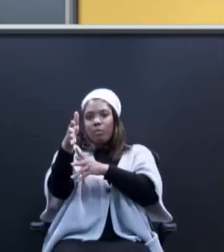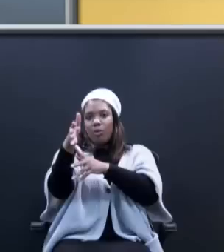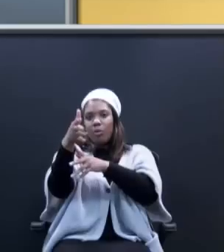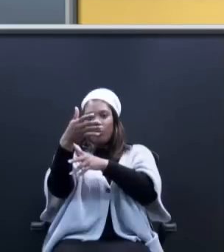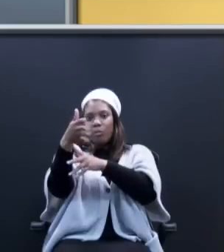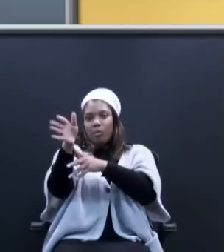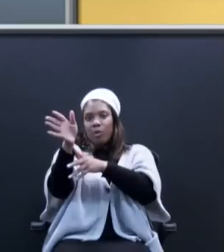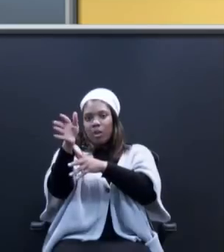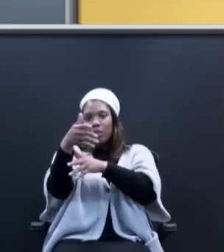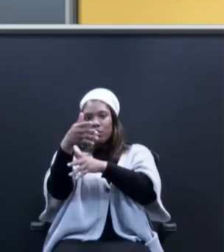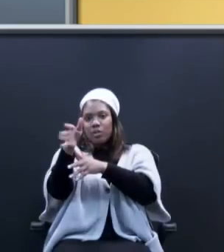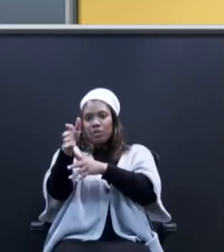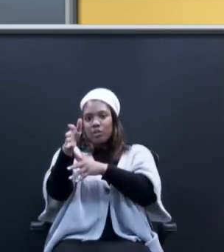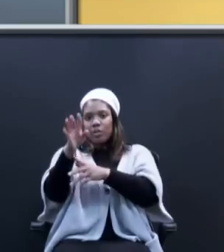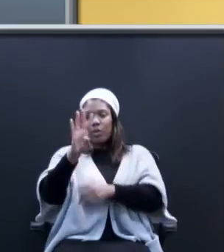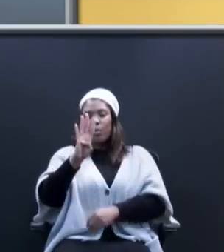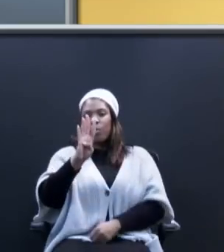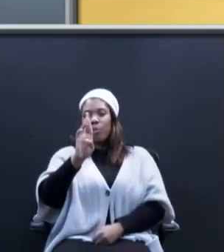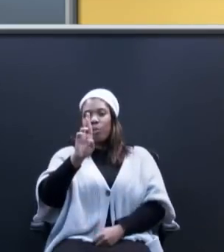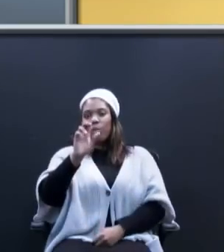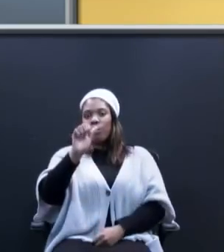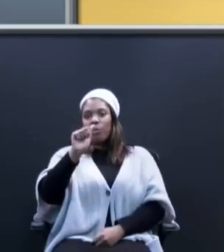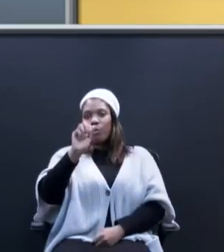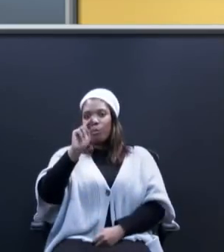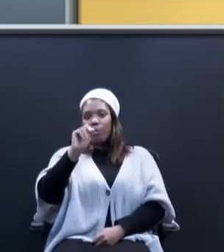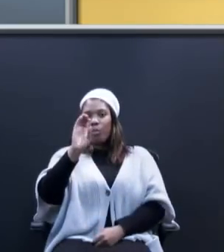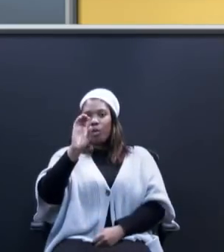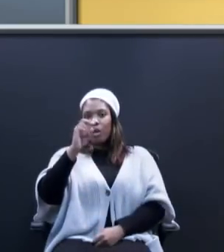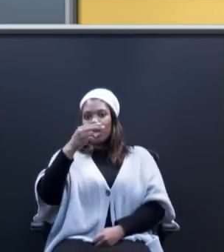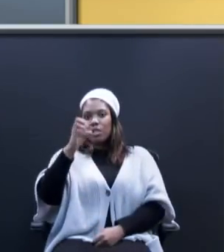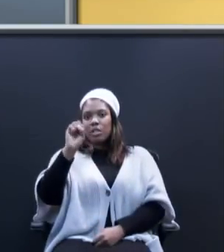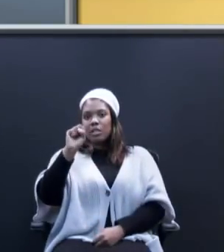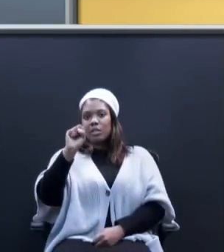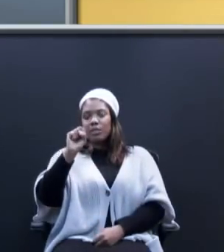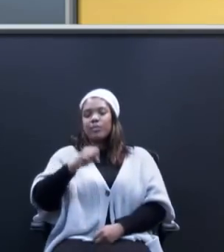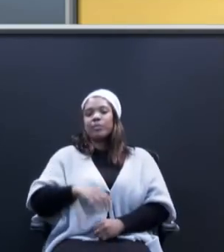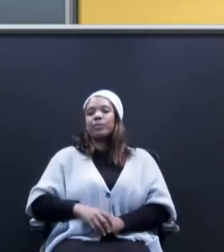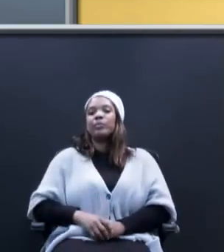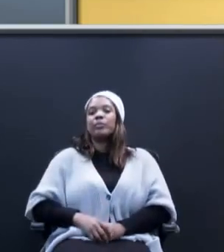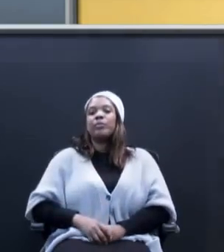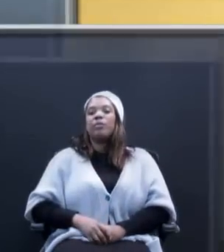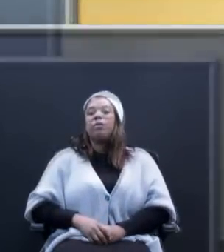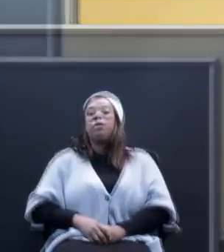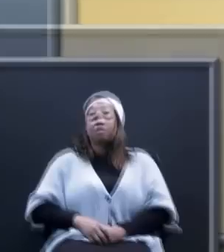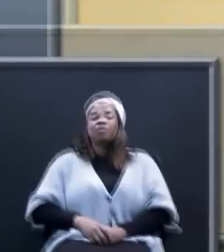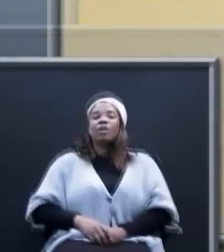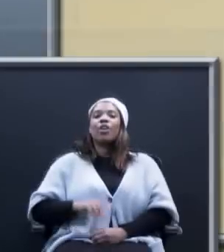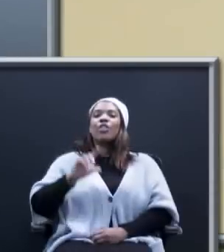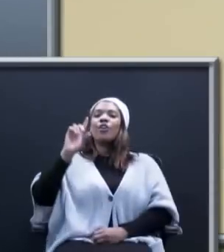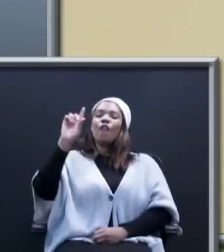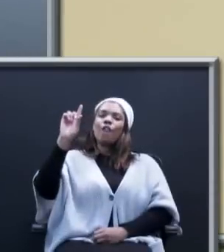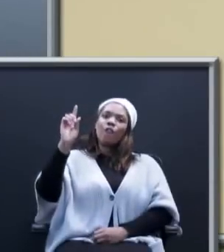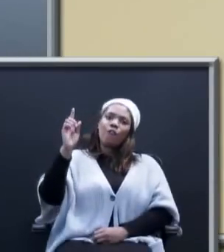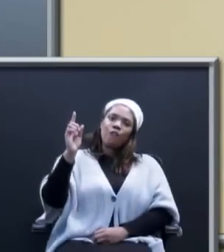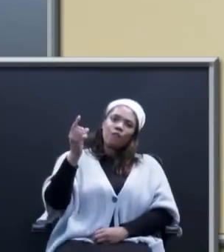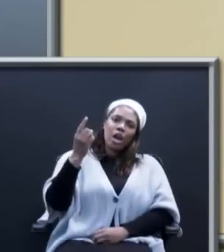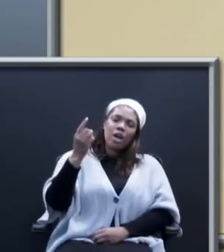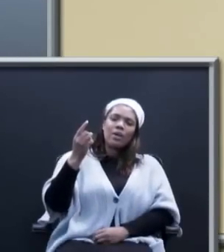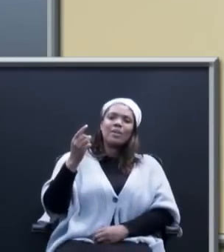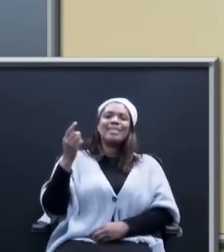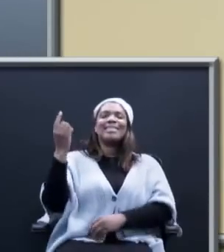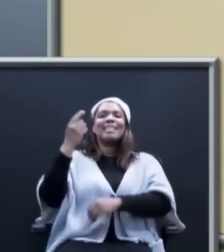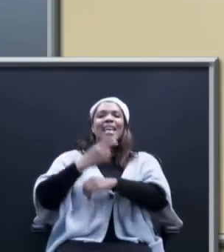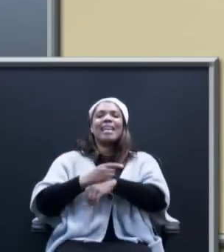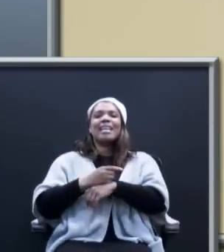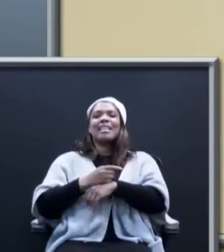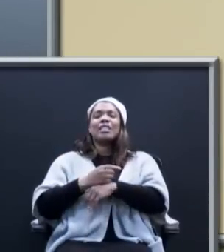telling you, man, you got 7,000 years. You better make the best of it. Go ahead and read. On the first day there shall be an holy convocation. On the